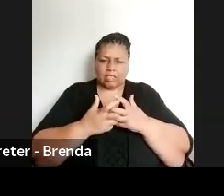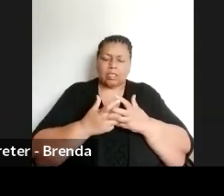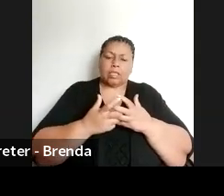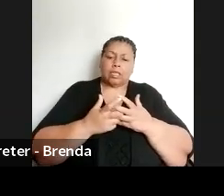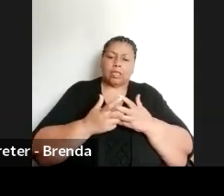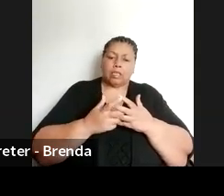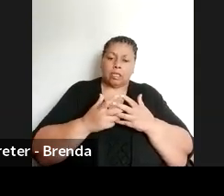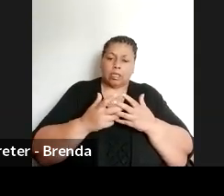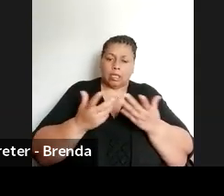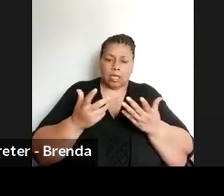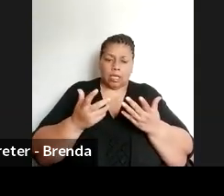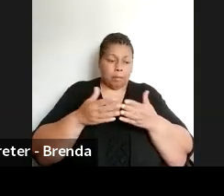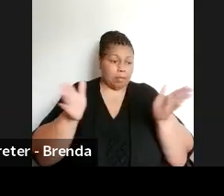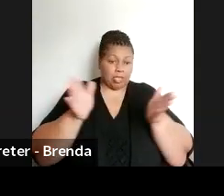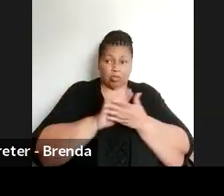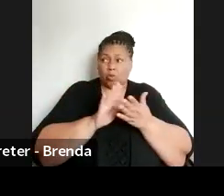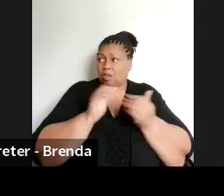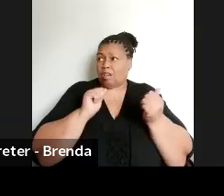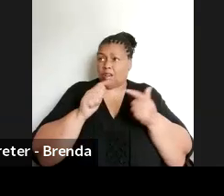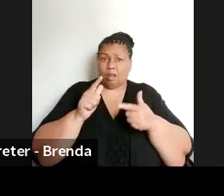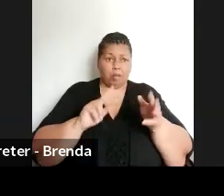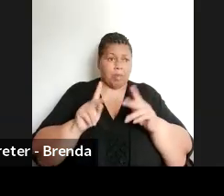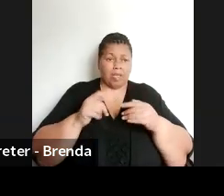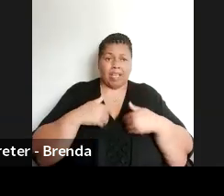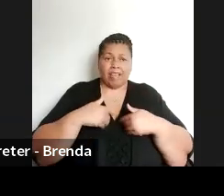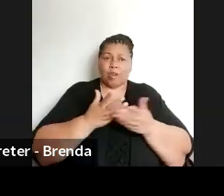because everyone has a right to go to public school.